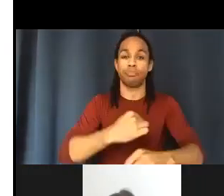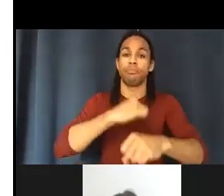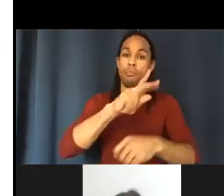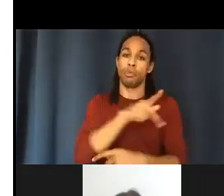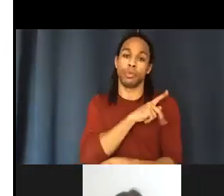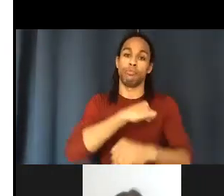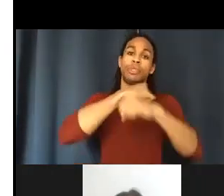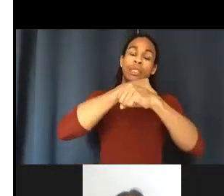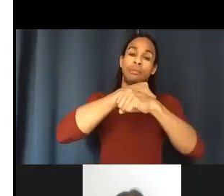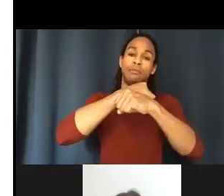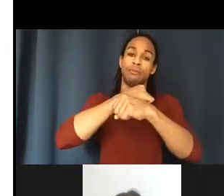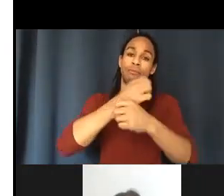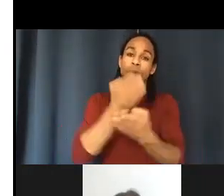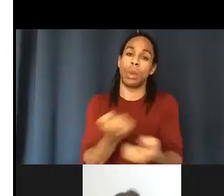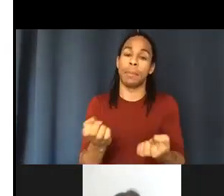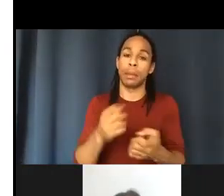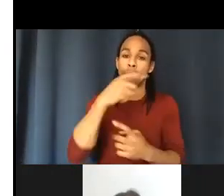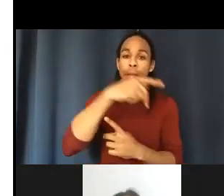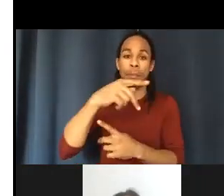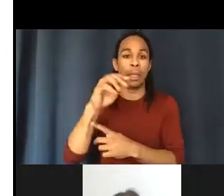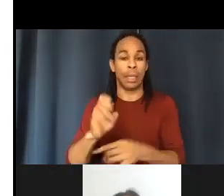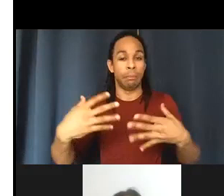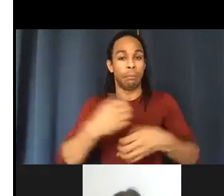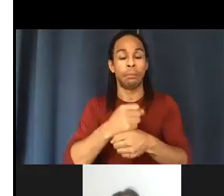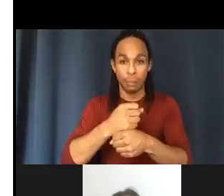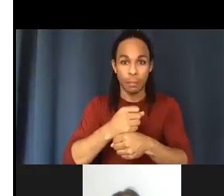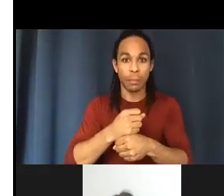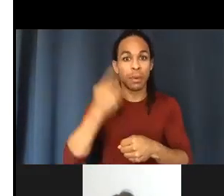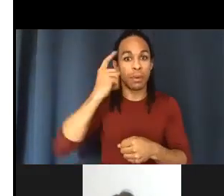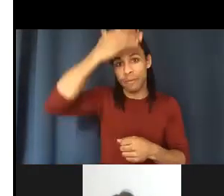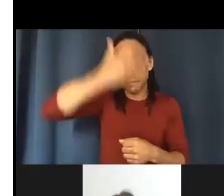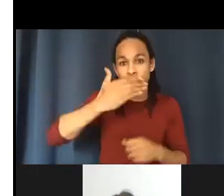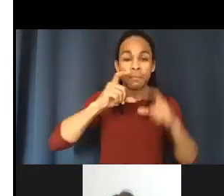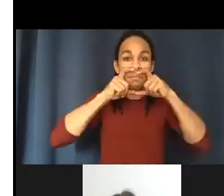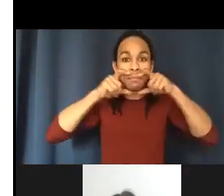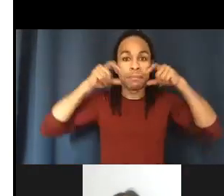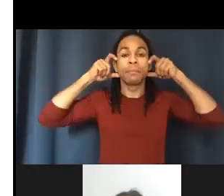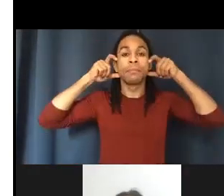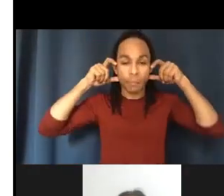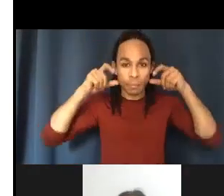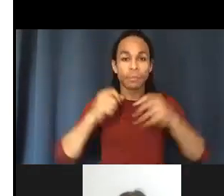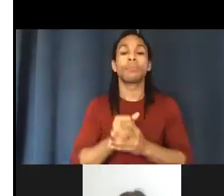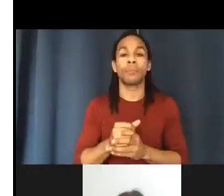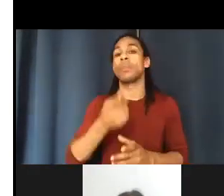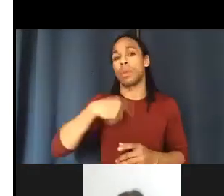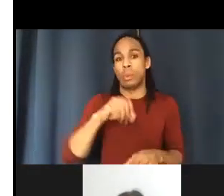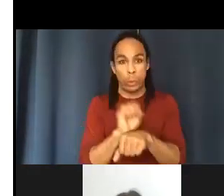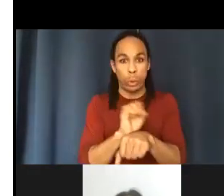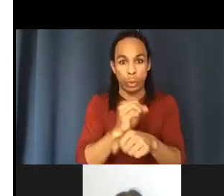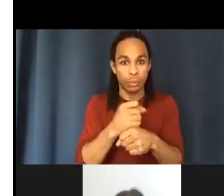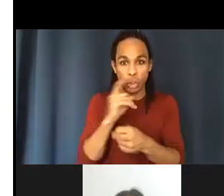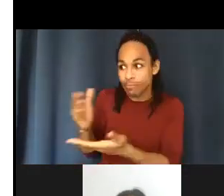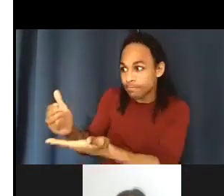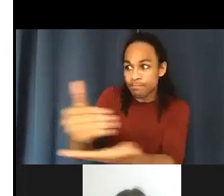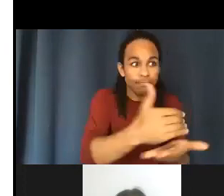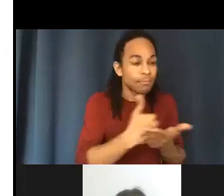So that's been sort of a immediate, because that's another shortfall that we are seeing here, and something that is